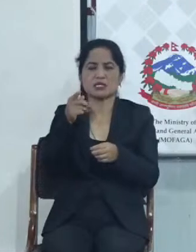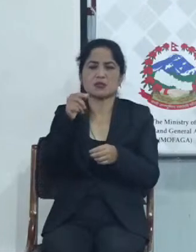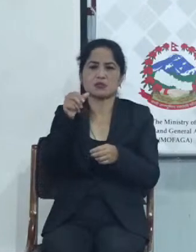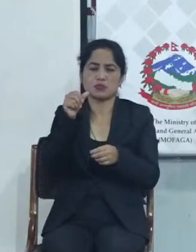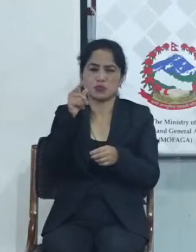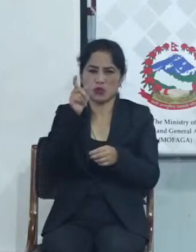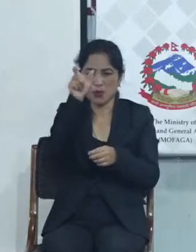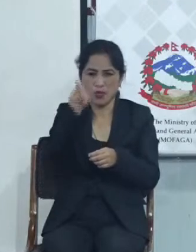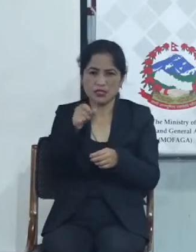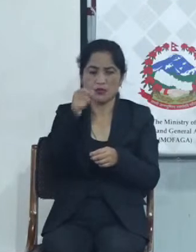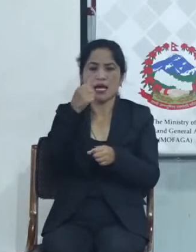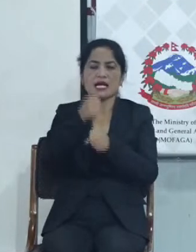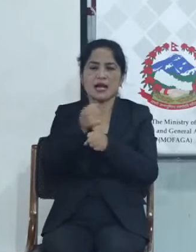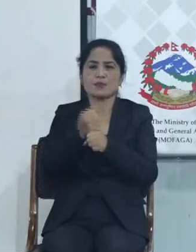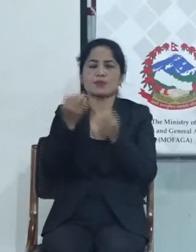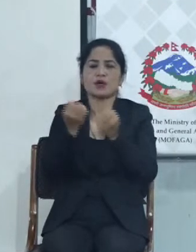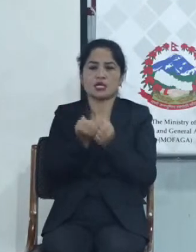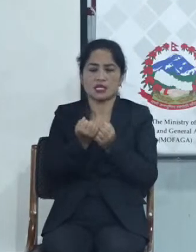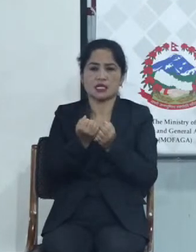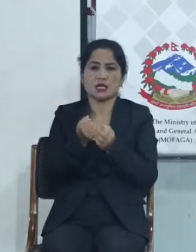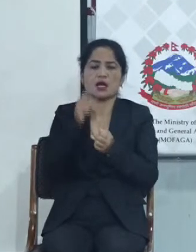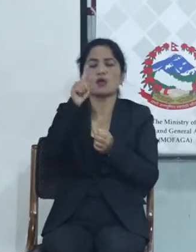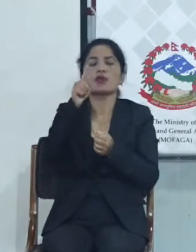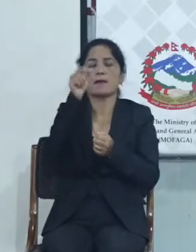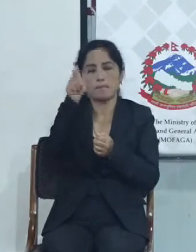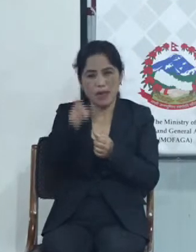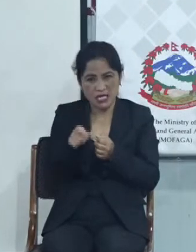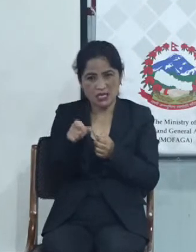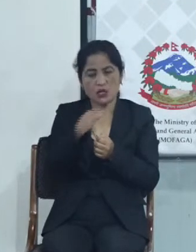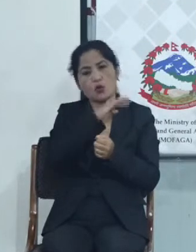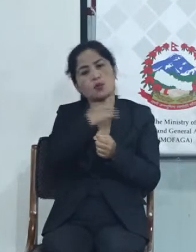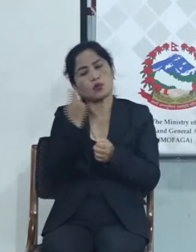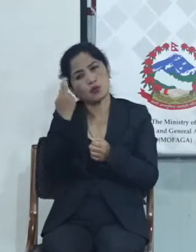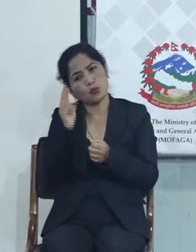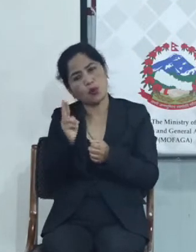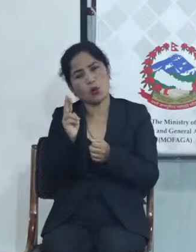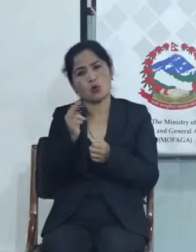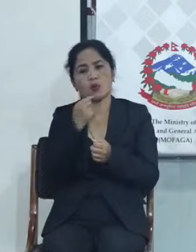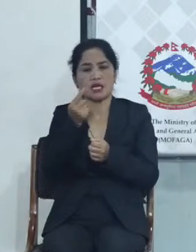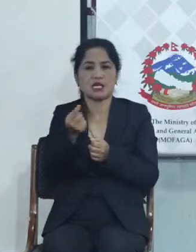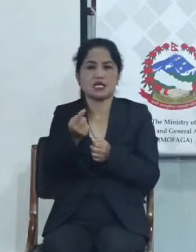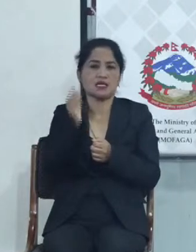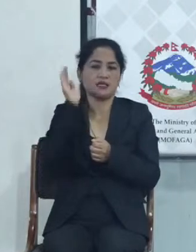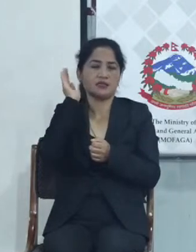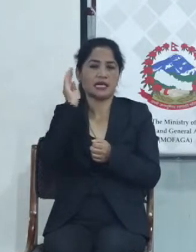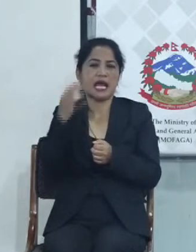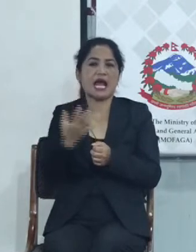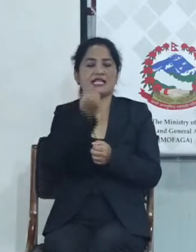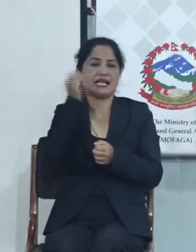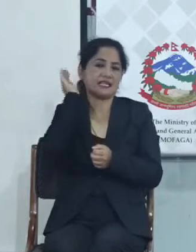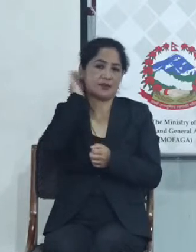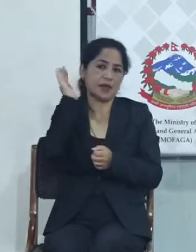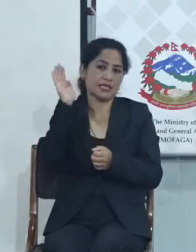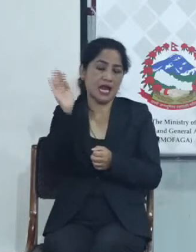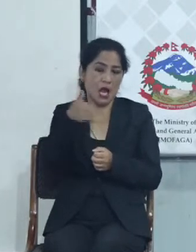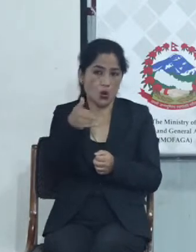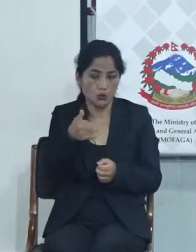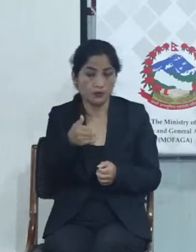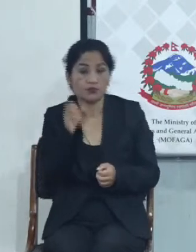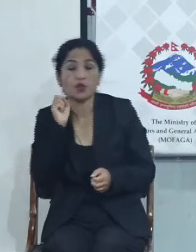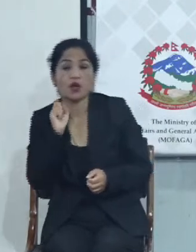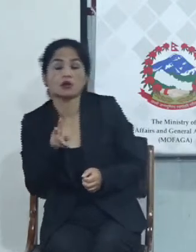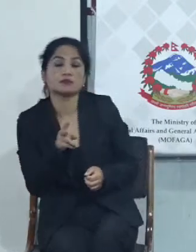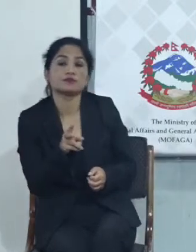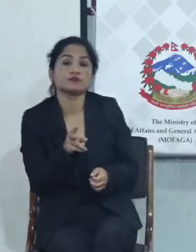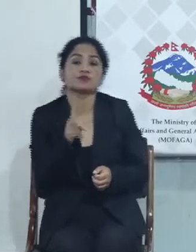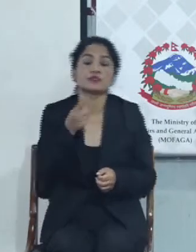dead. So that was the official information. But one news agency say that, news broadcasting agency say